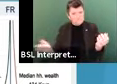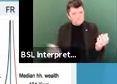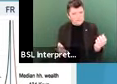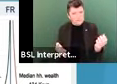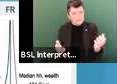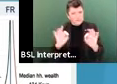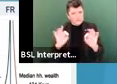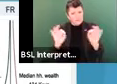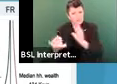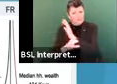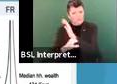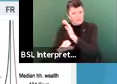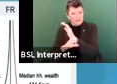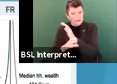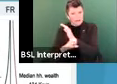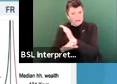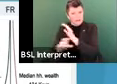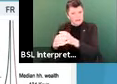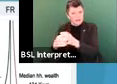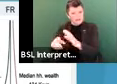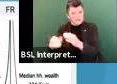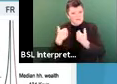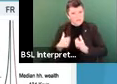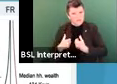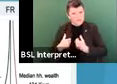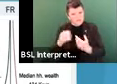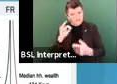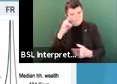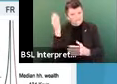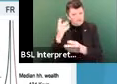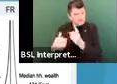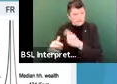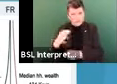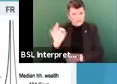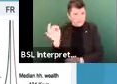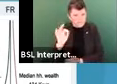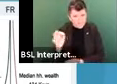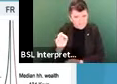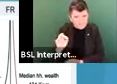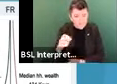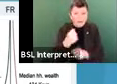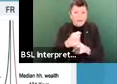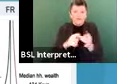of wealth in the French society. With a Gini index of